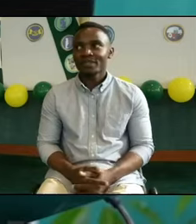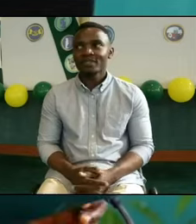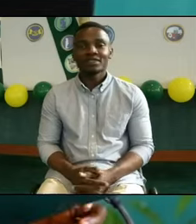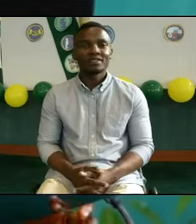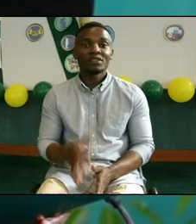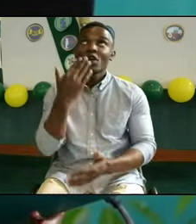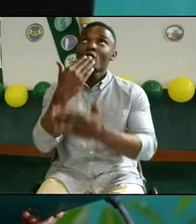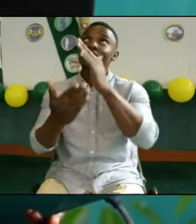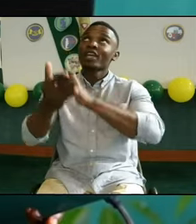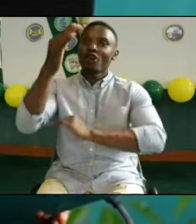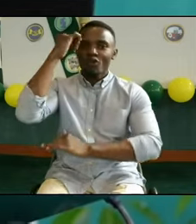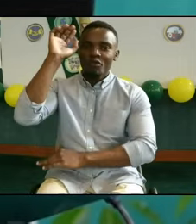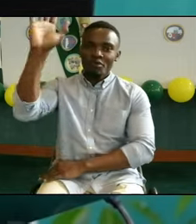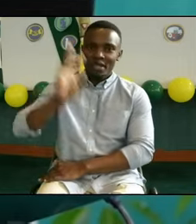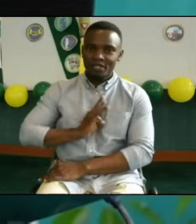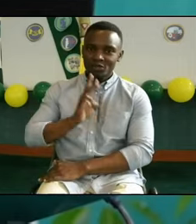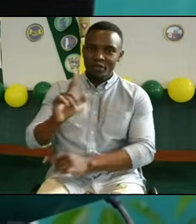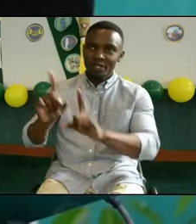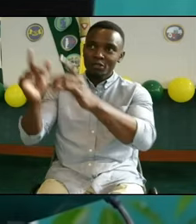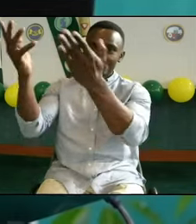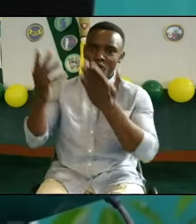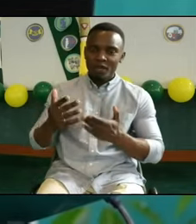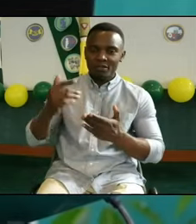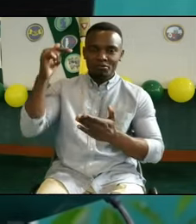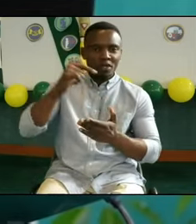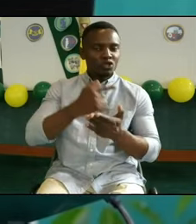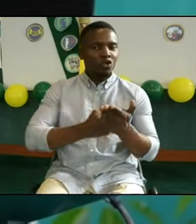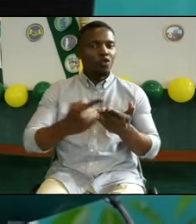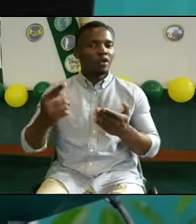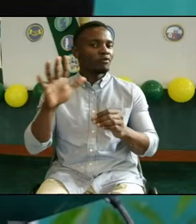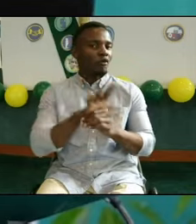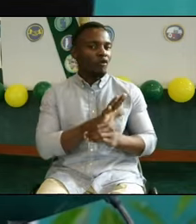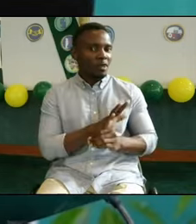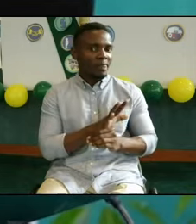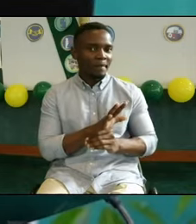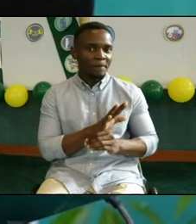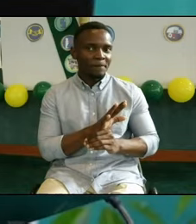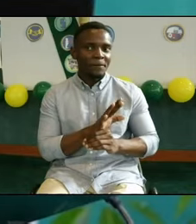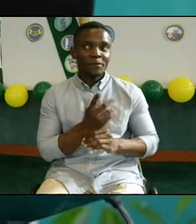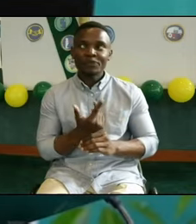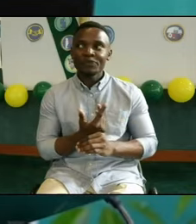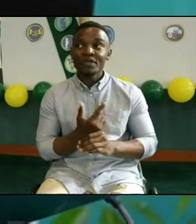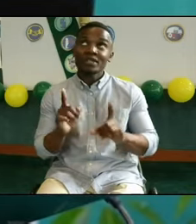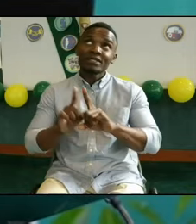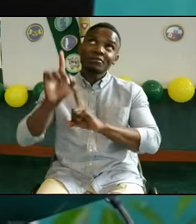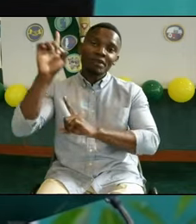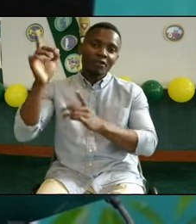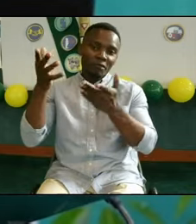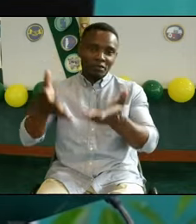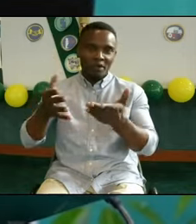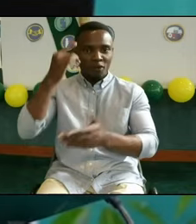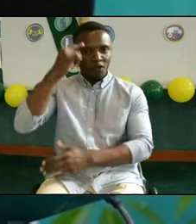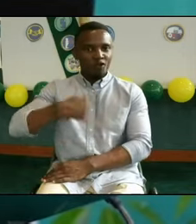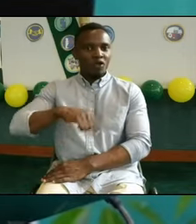Thank God for his grace and providence for us the whole of this week, that he availed himself to us